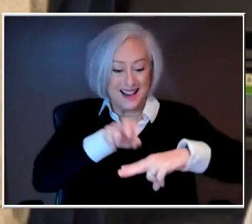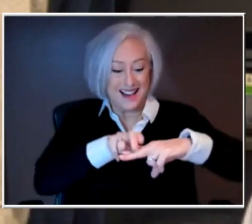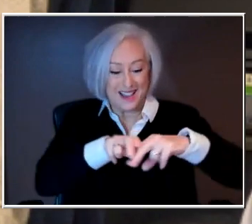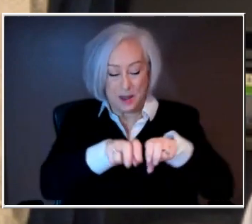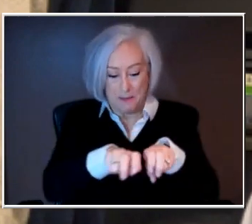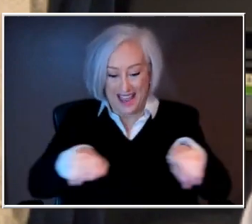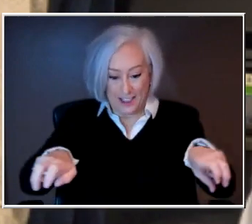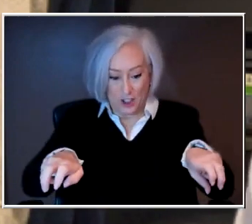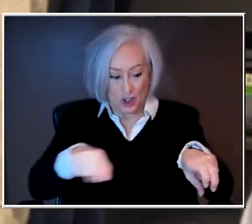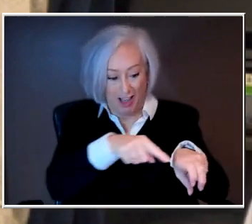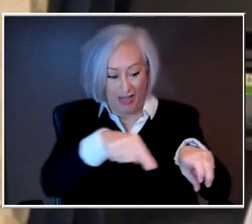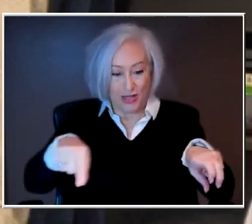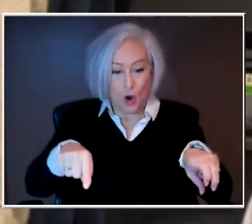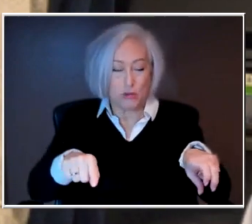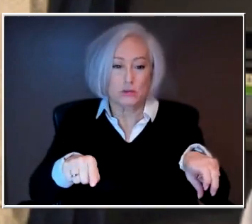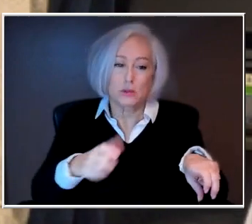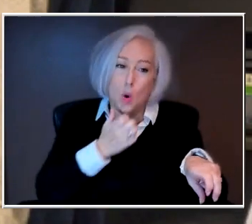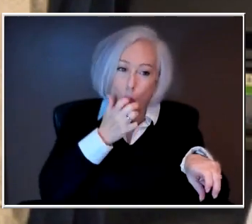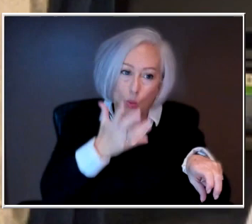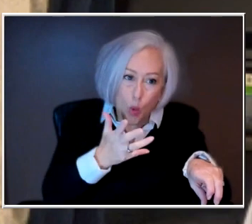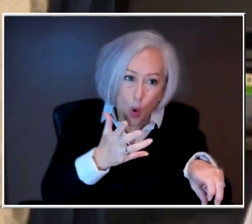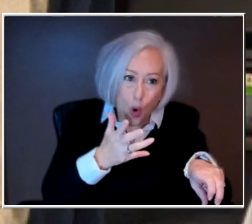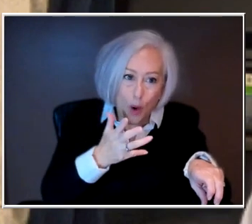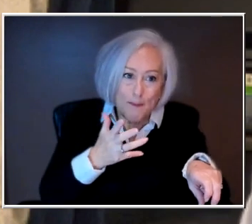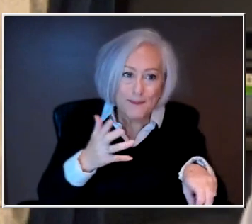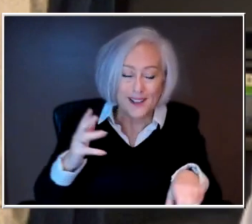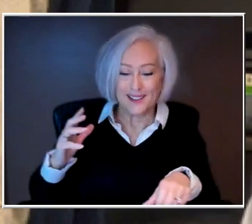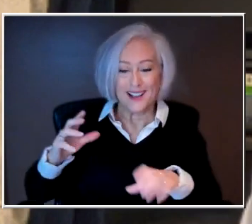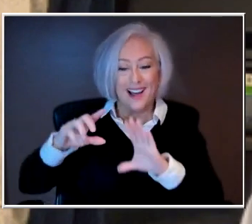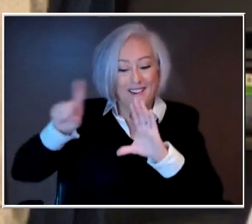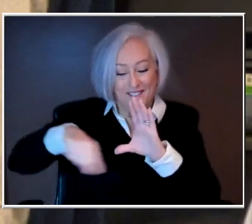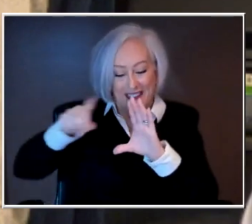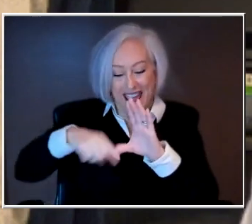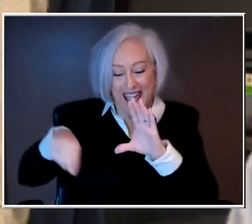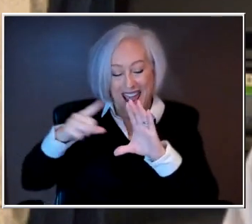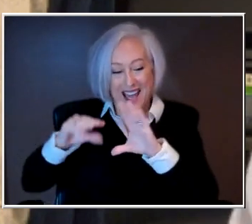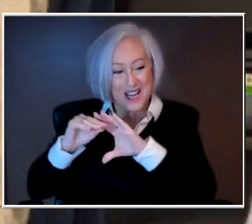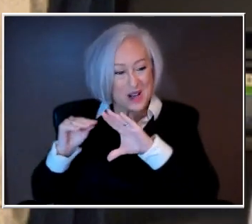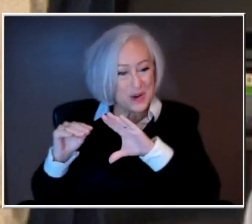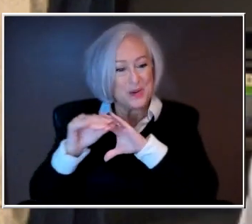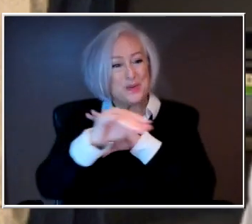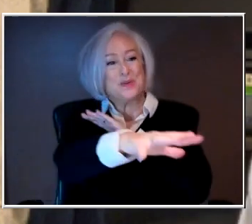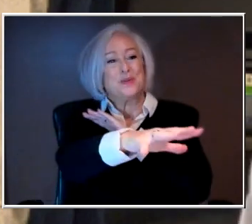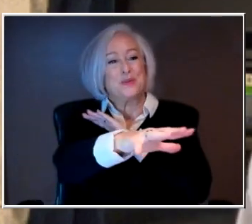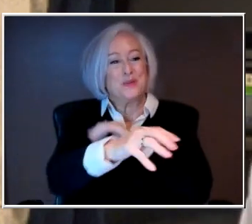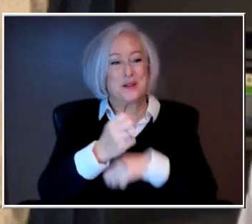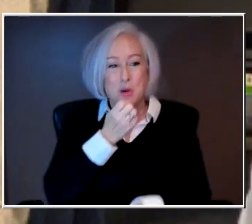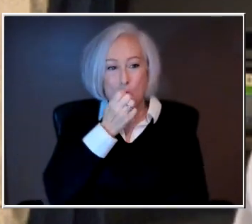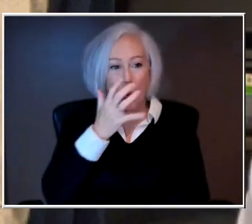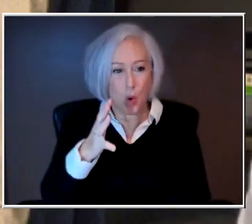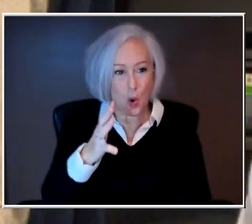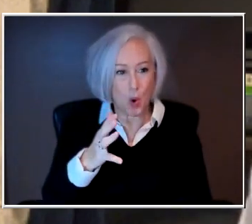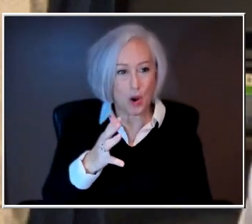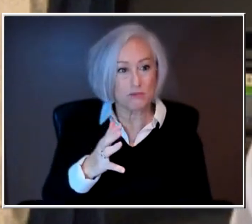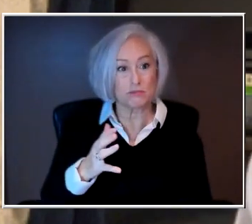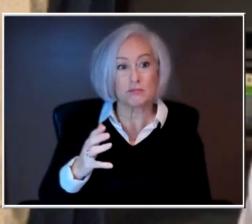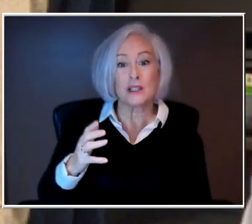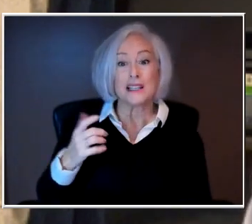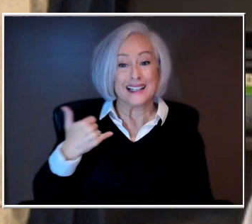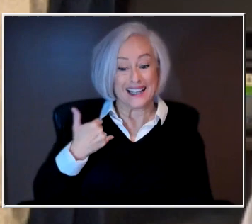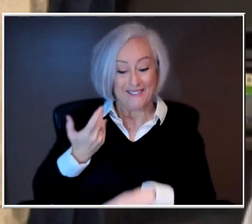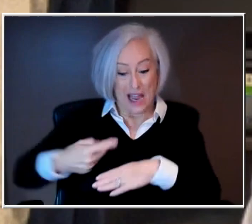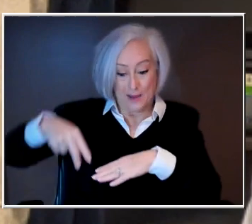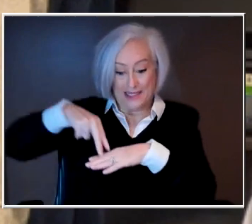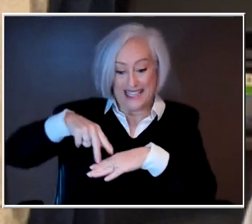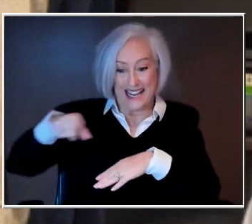hot air, hot enough that it'll burn your clothes. When I go stand on it as the doctor in my normal clothes, it'll